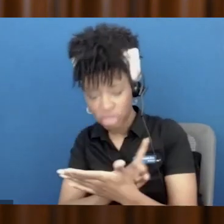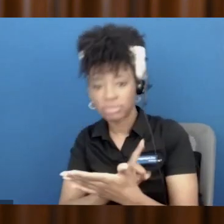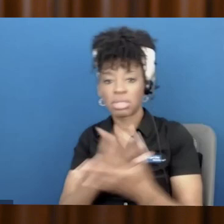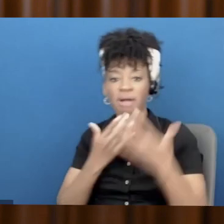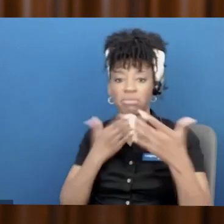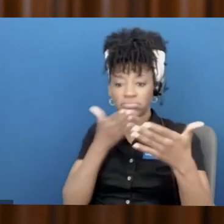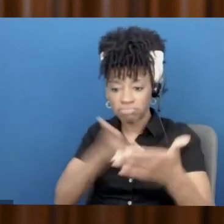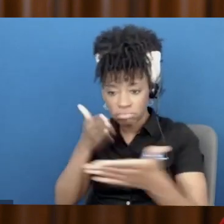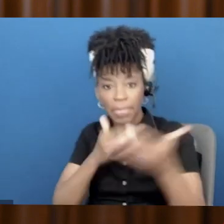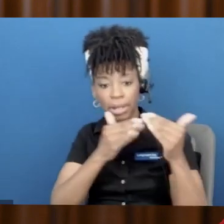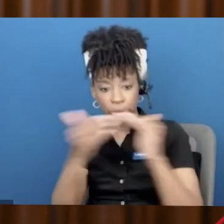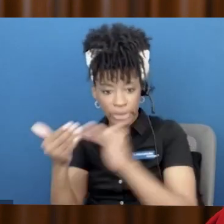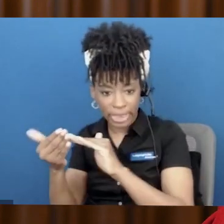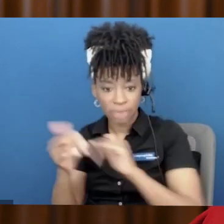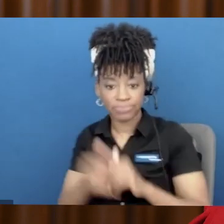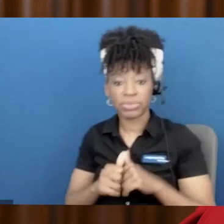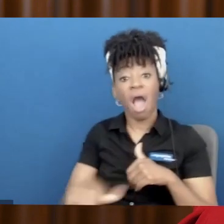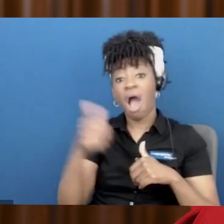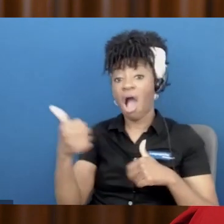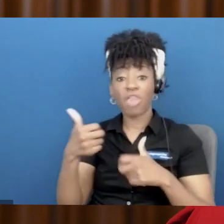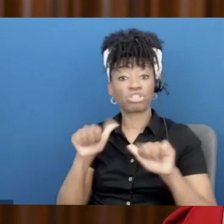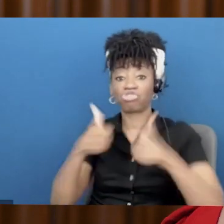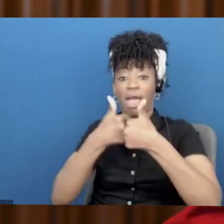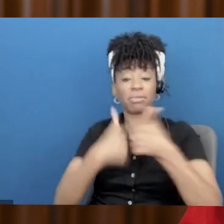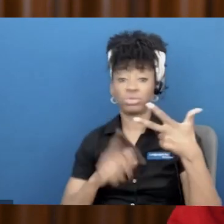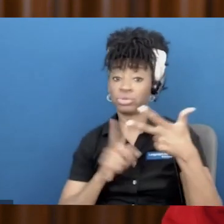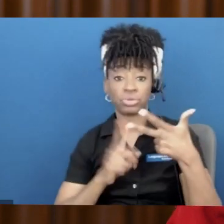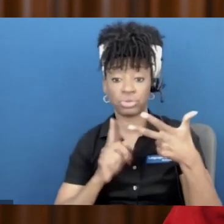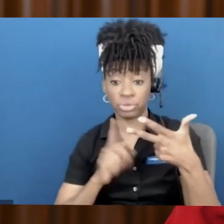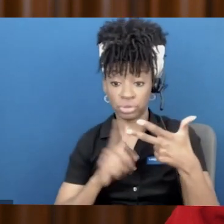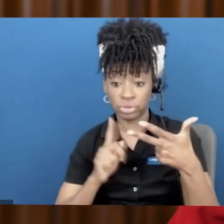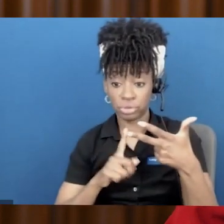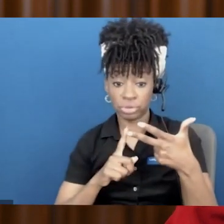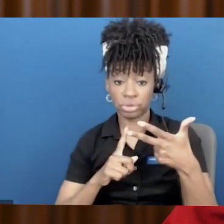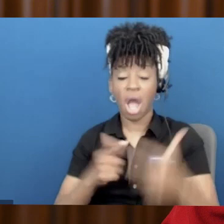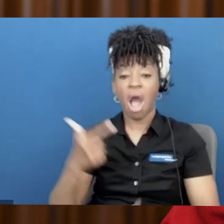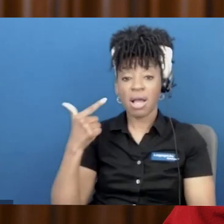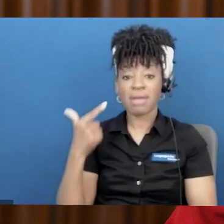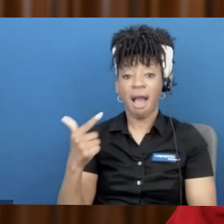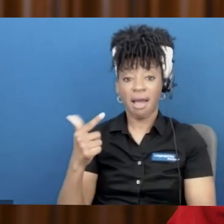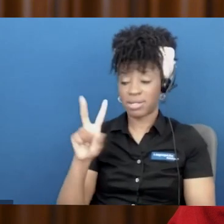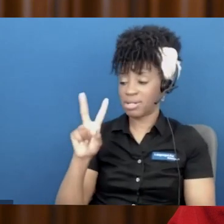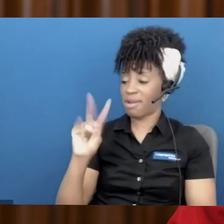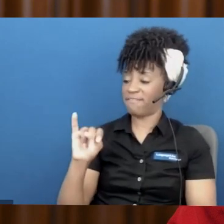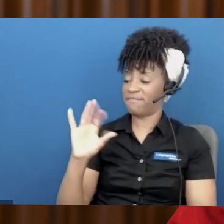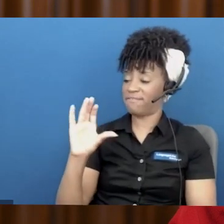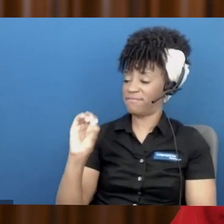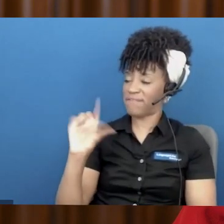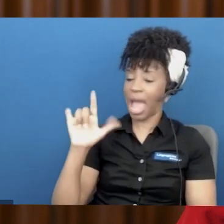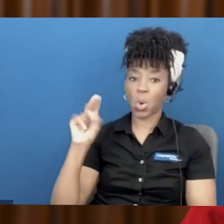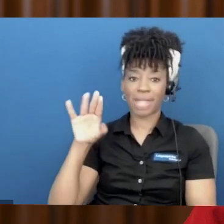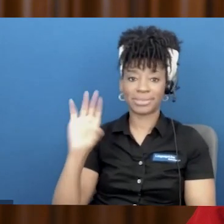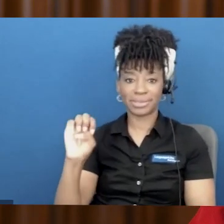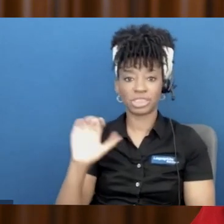our community, we face yet another critical challenge: the rising incidence of gun violence on our streets. This